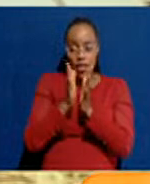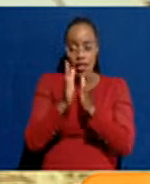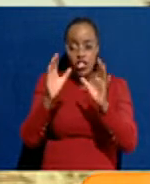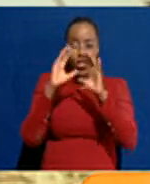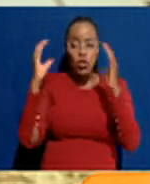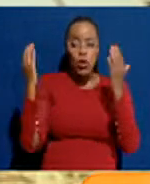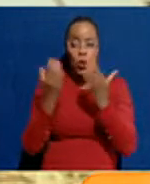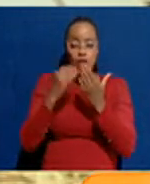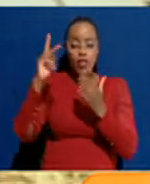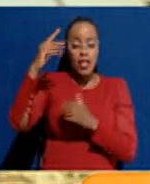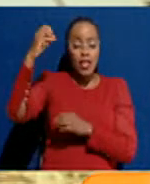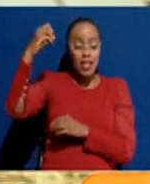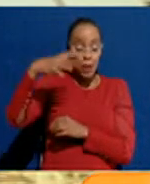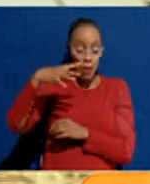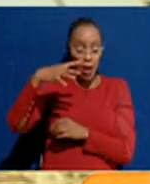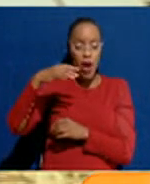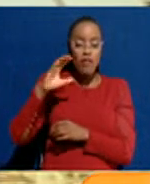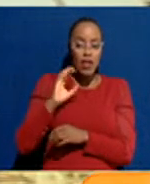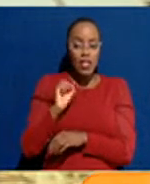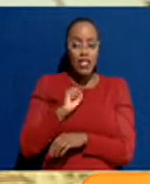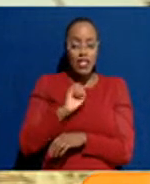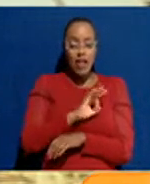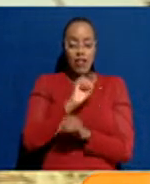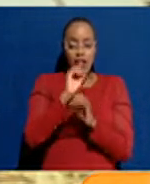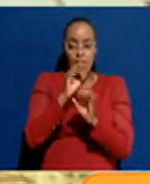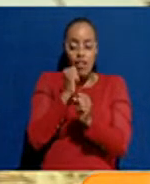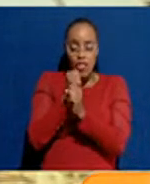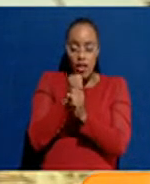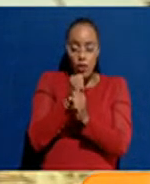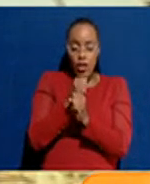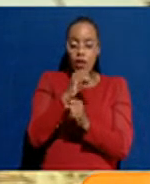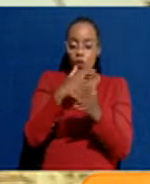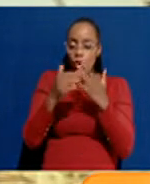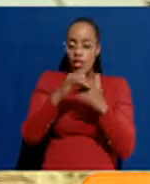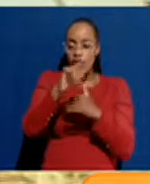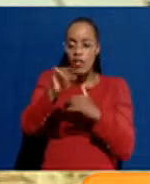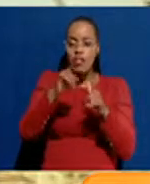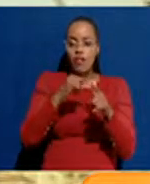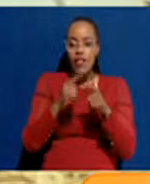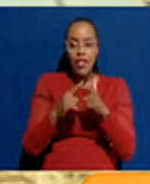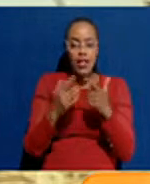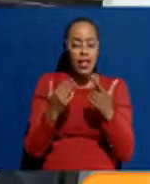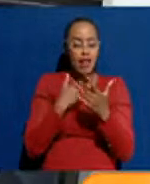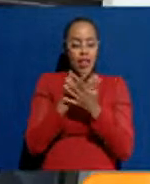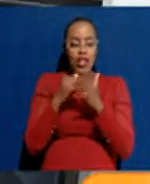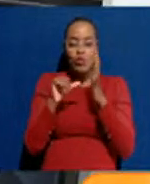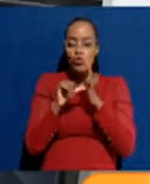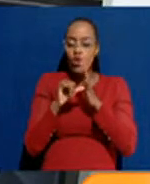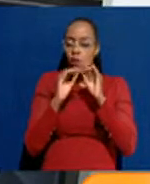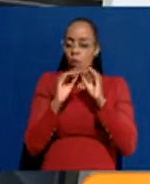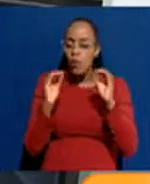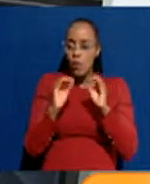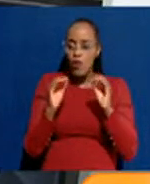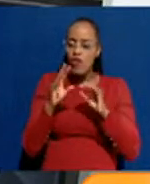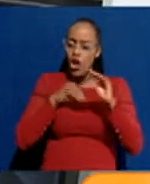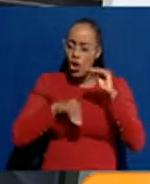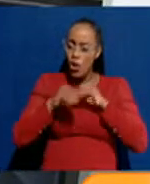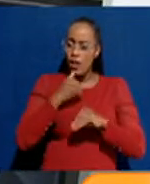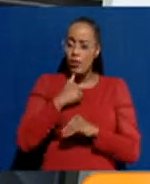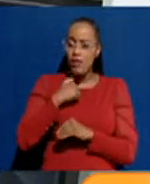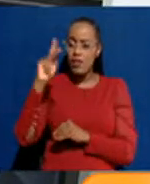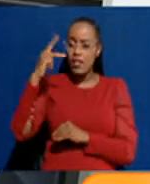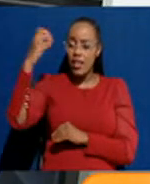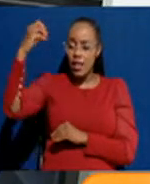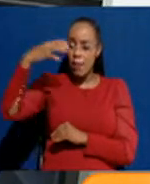in Kenya Power are so sure that for as long as they are doing that which is right, they have no one to fear. Is there any corruption at Kenya